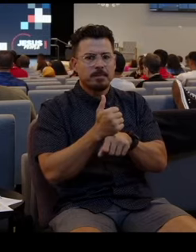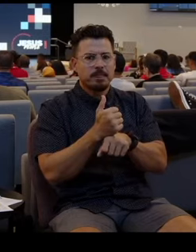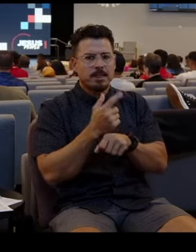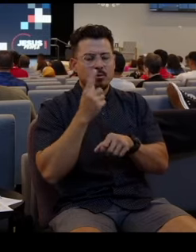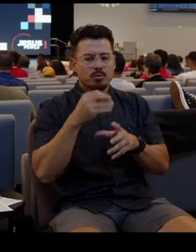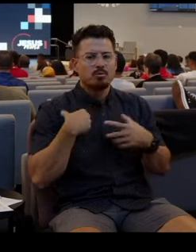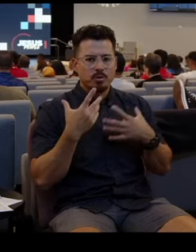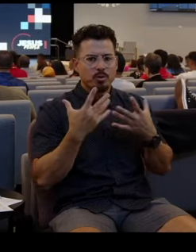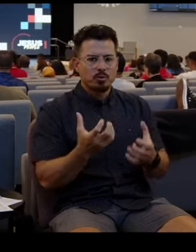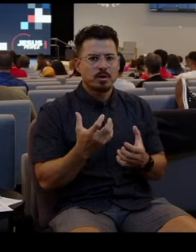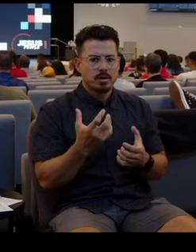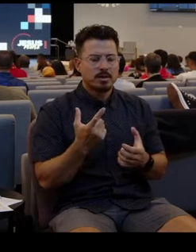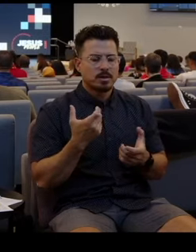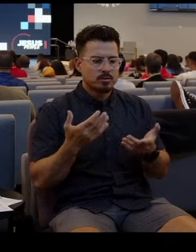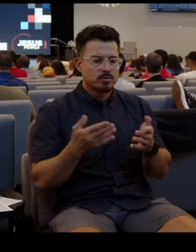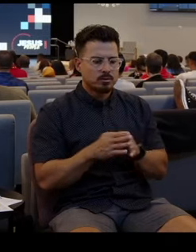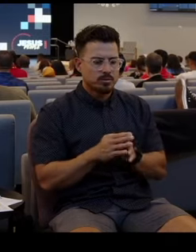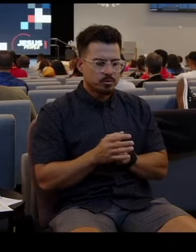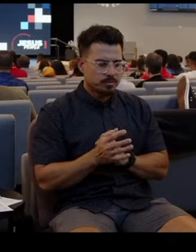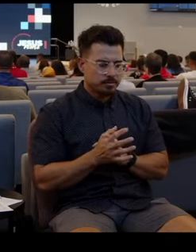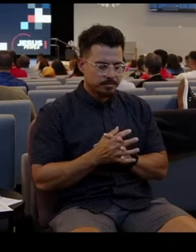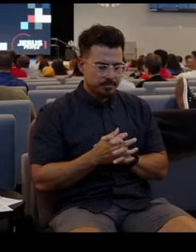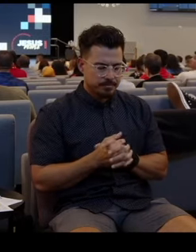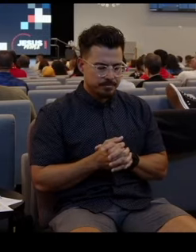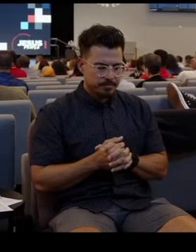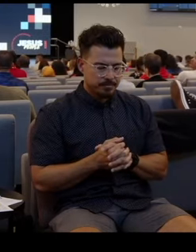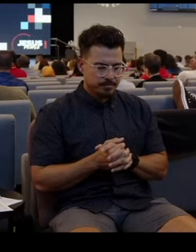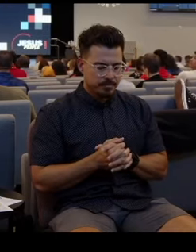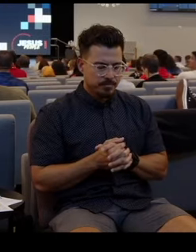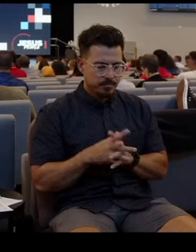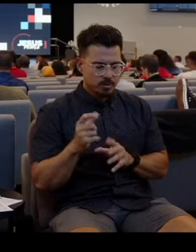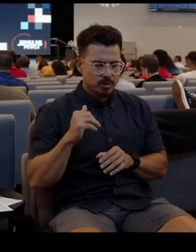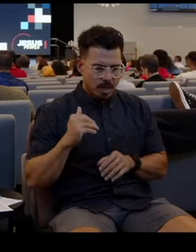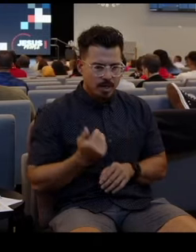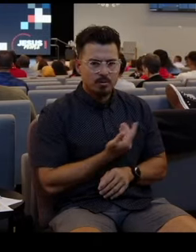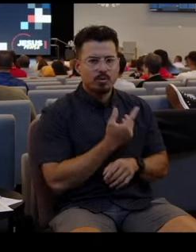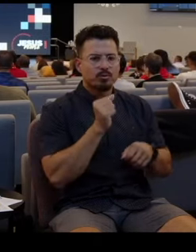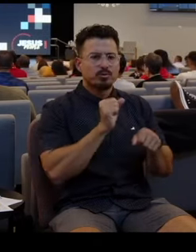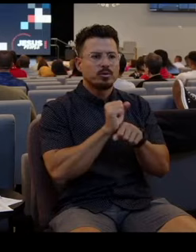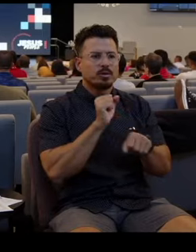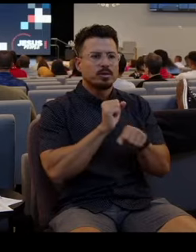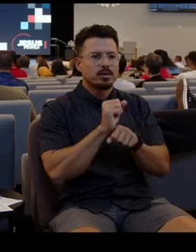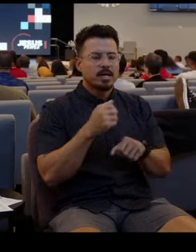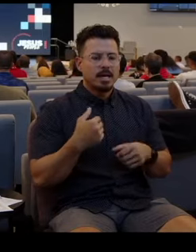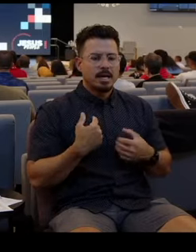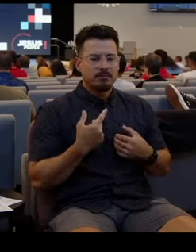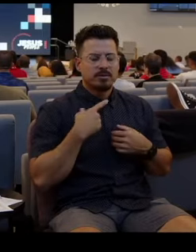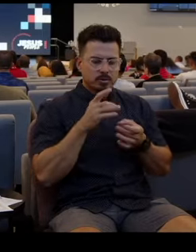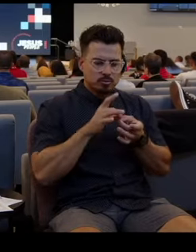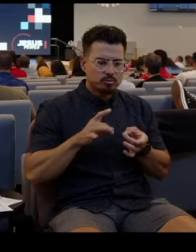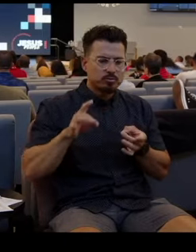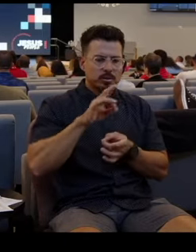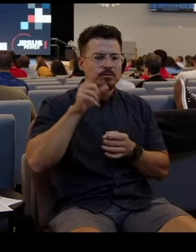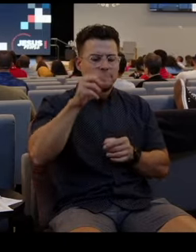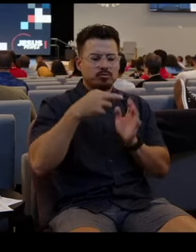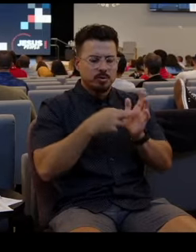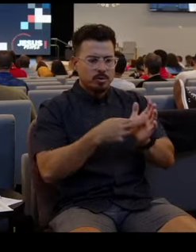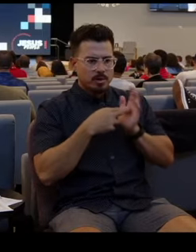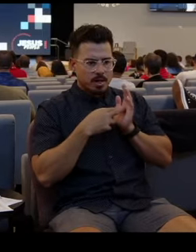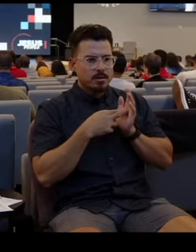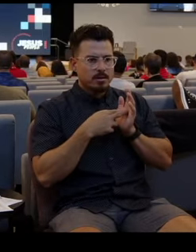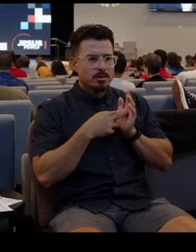So what we want, as I close here, is we want our workers to have the spirit of this mandate